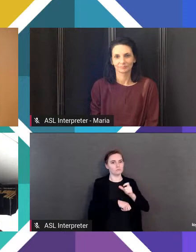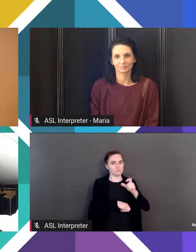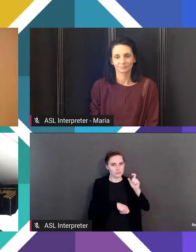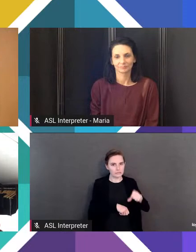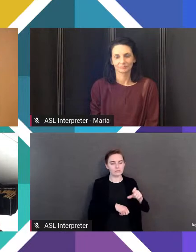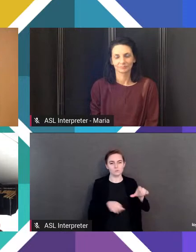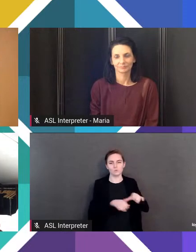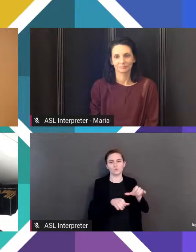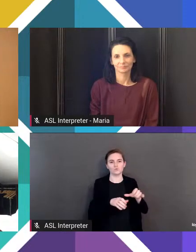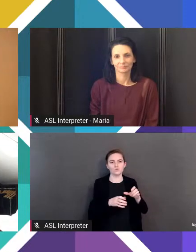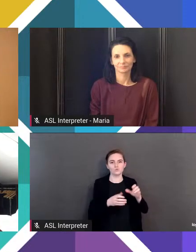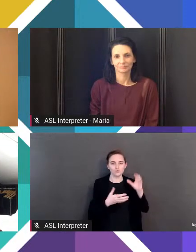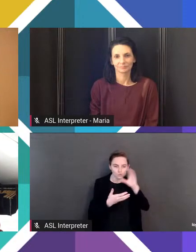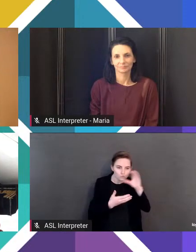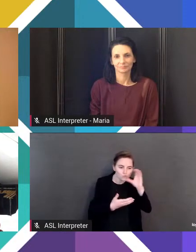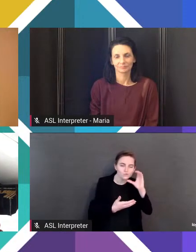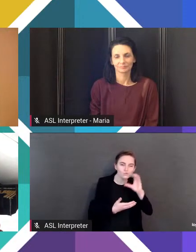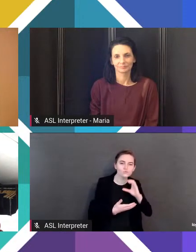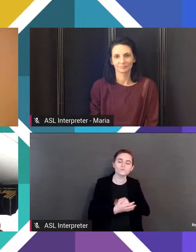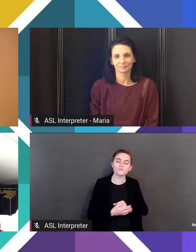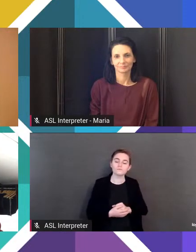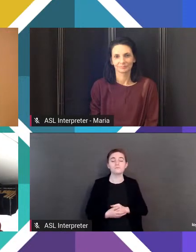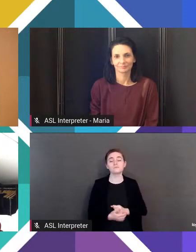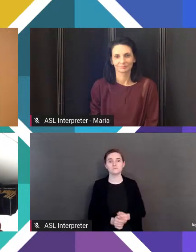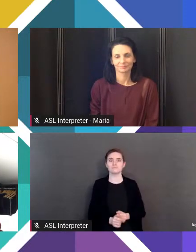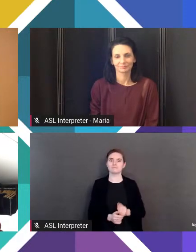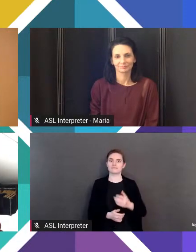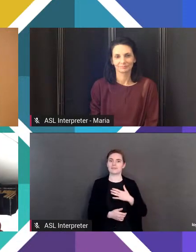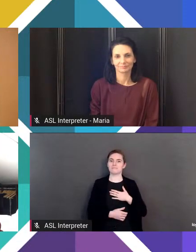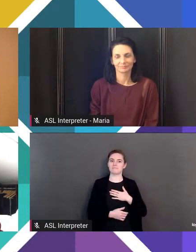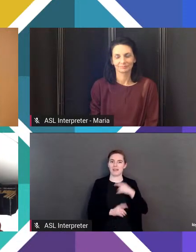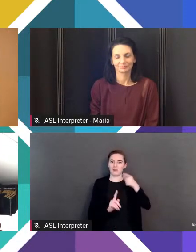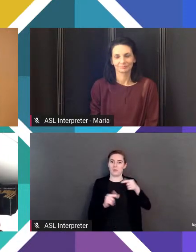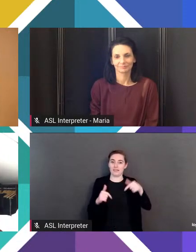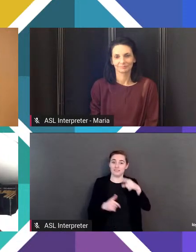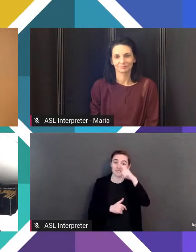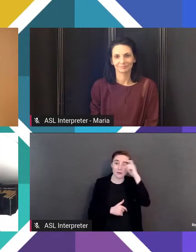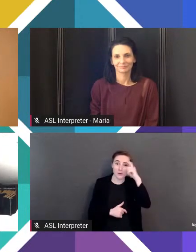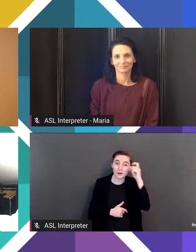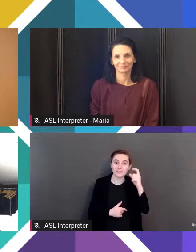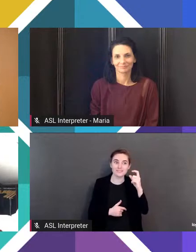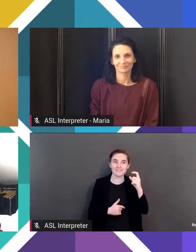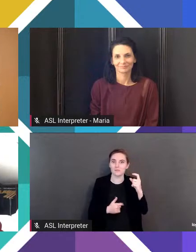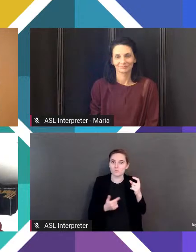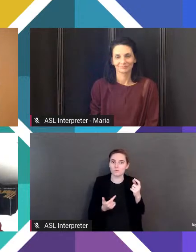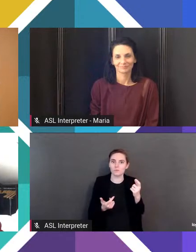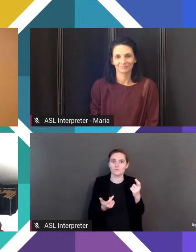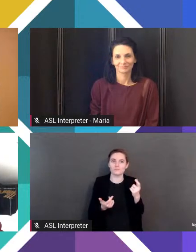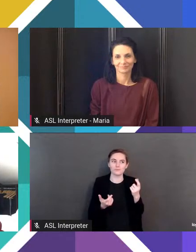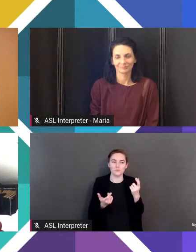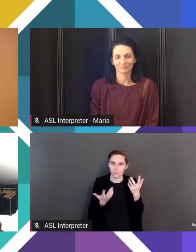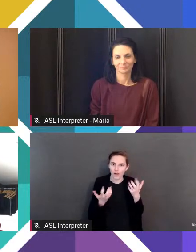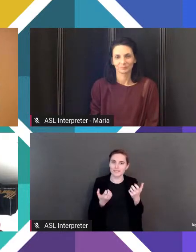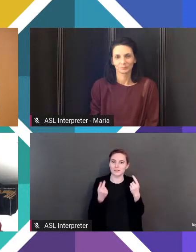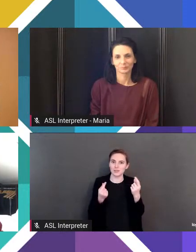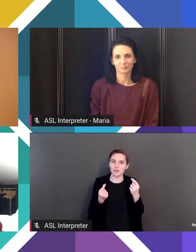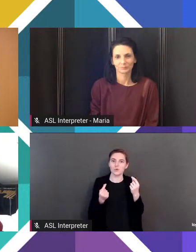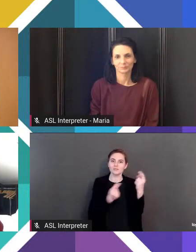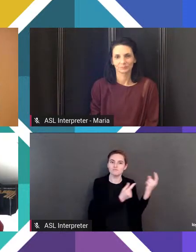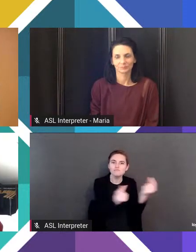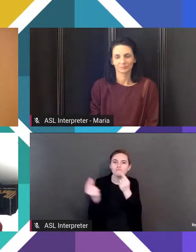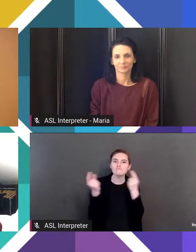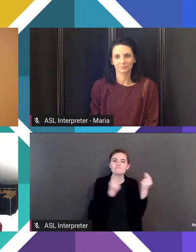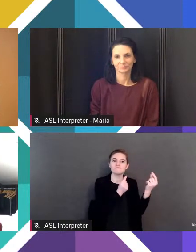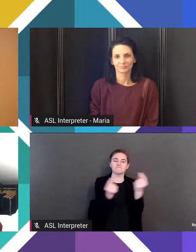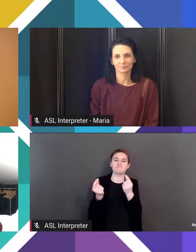to spend this summer being able to do that and going out and like seeking these opportunities to connect with the